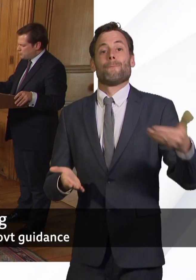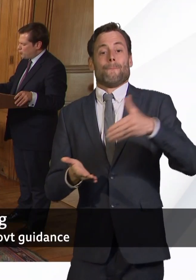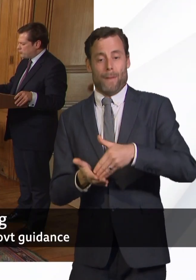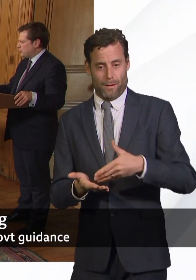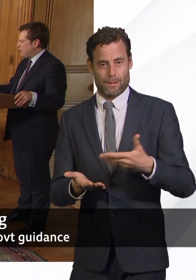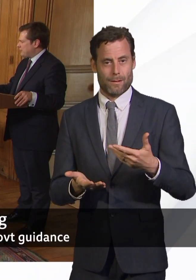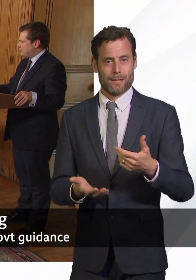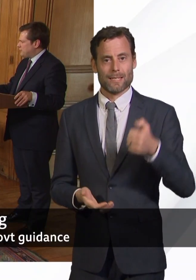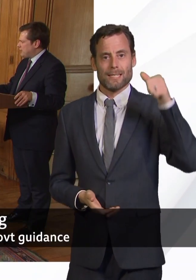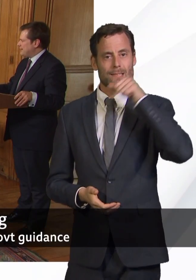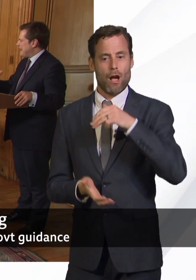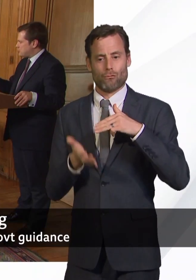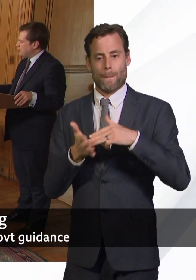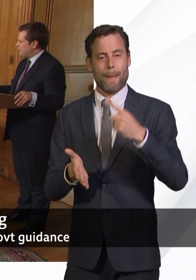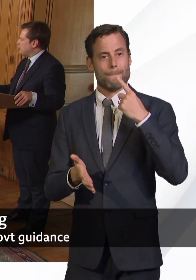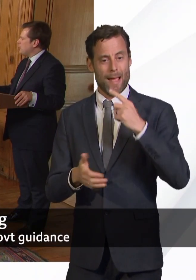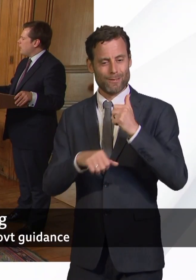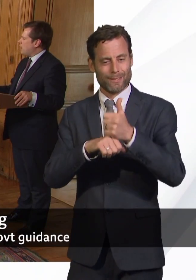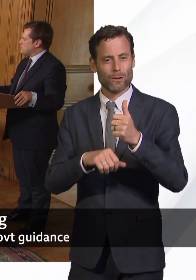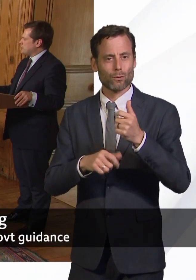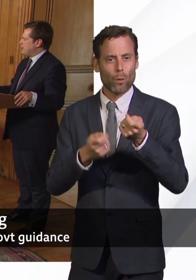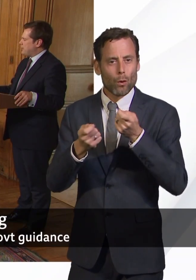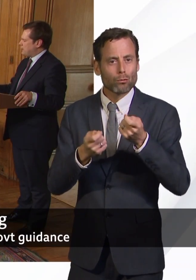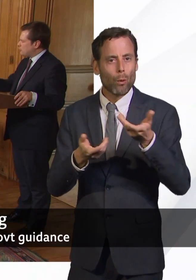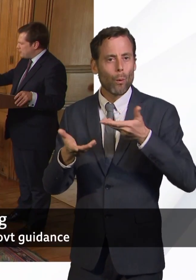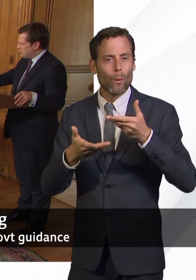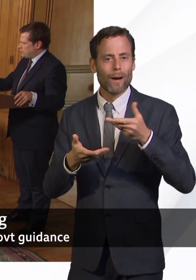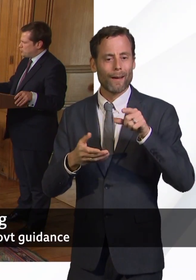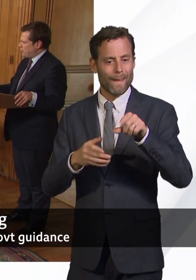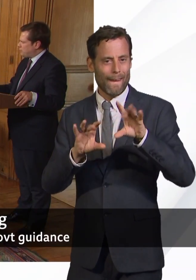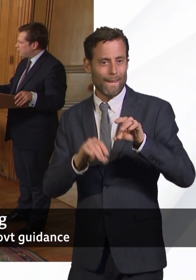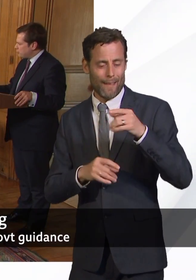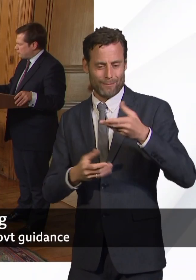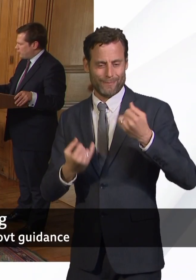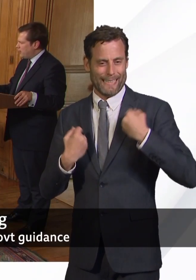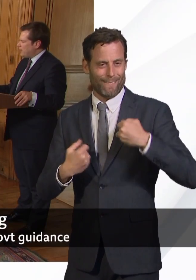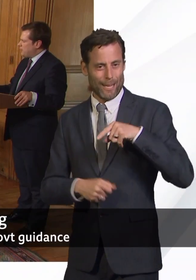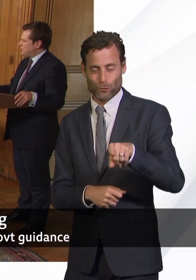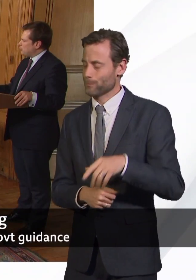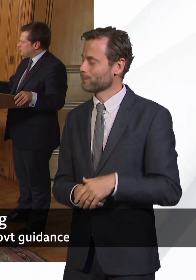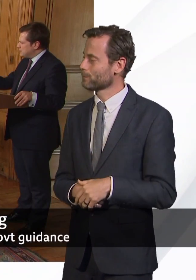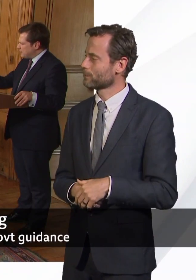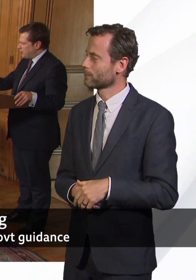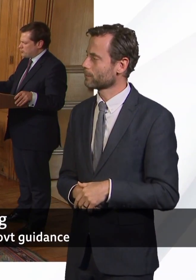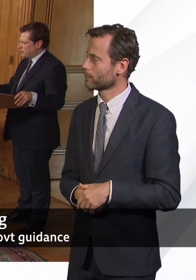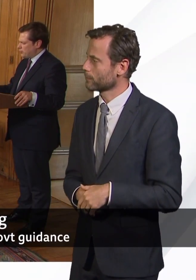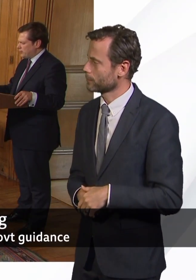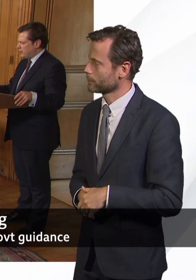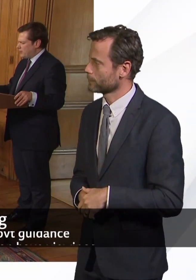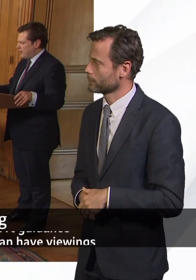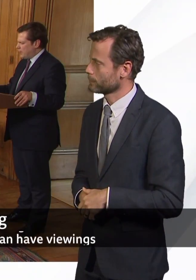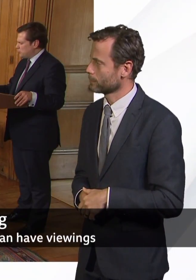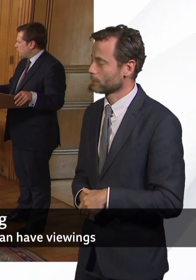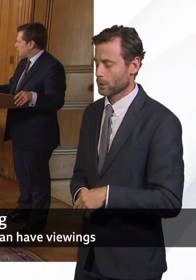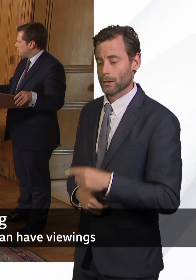we've now brought capacity for testing nationally up to 110,000, and we need to ensure that it's focused on the people who need it the most, including